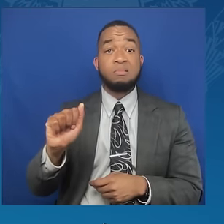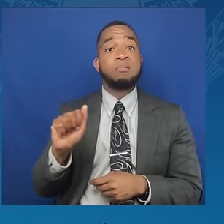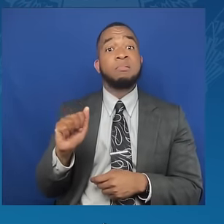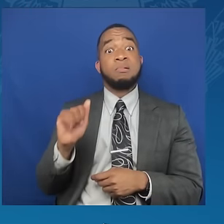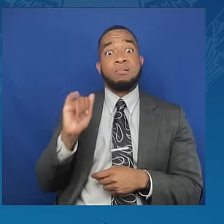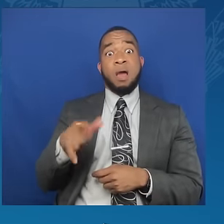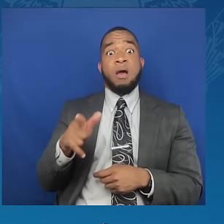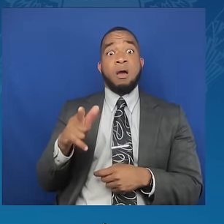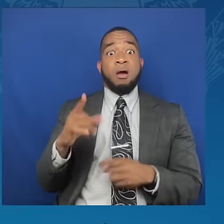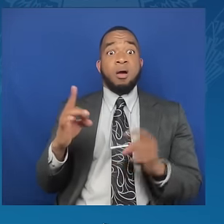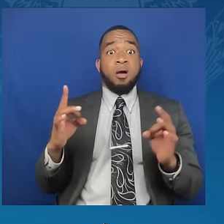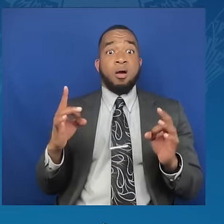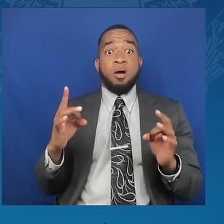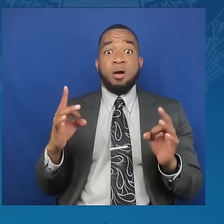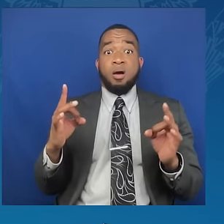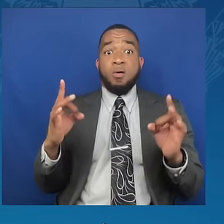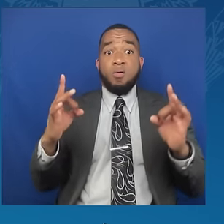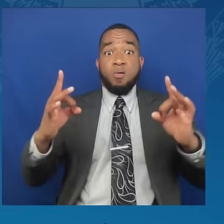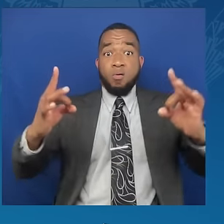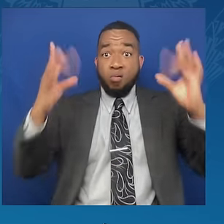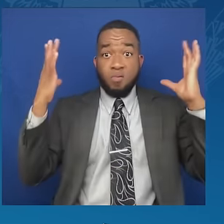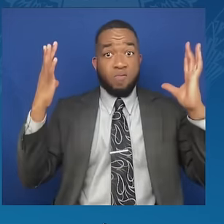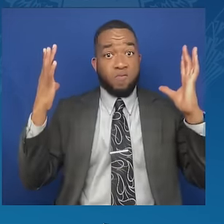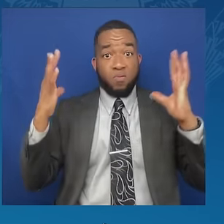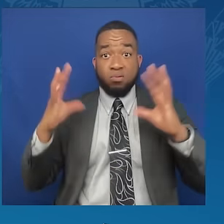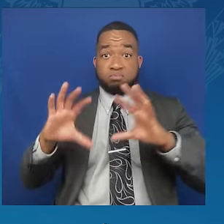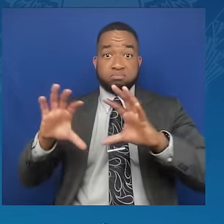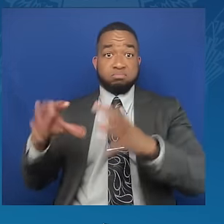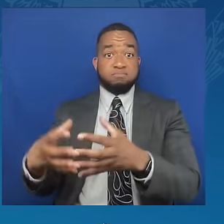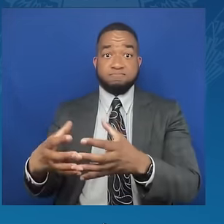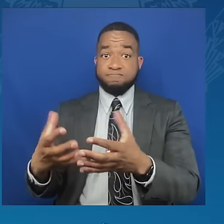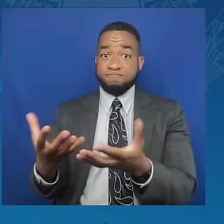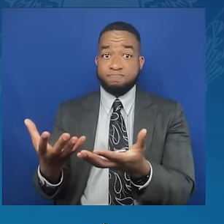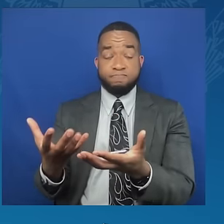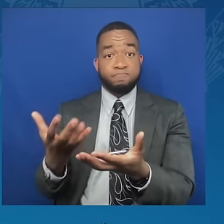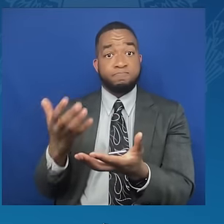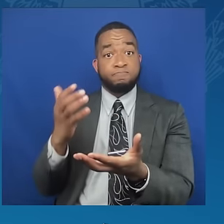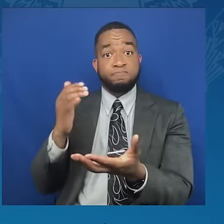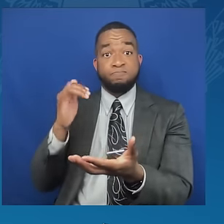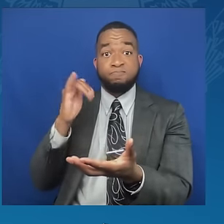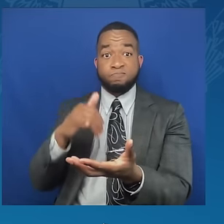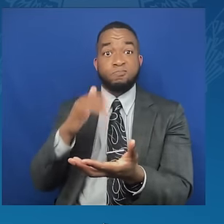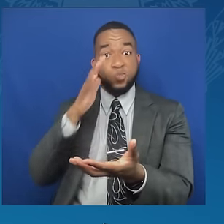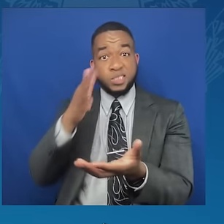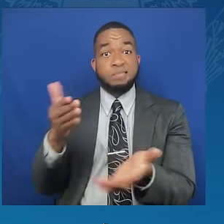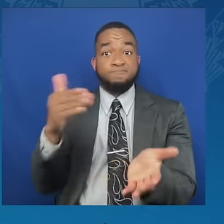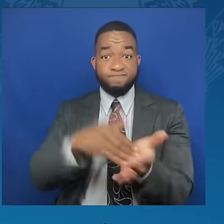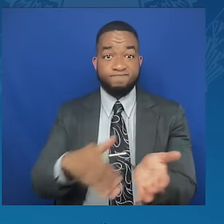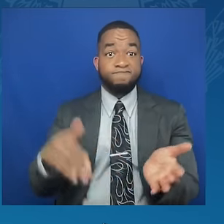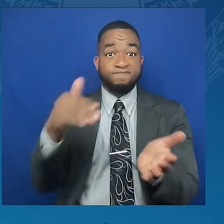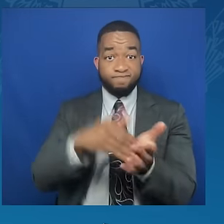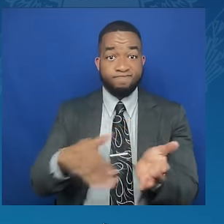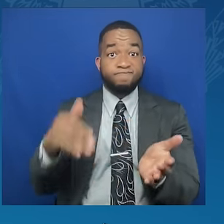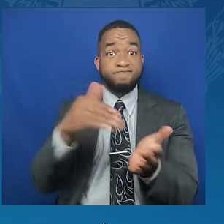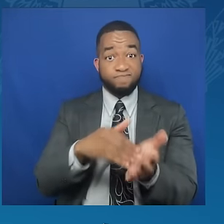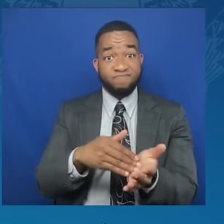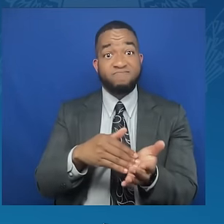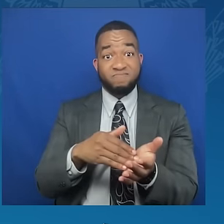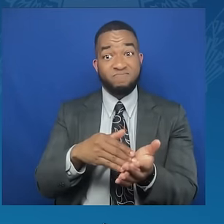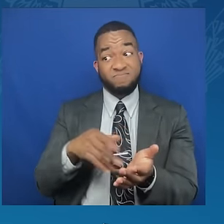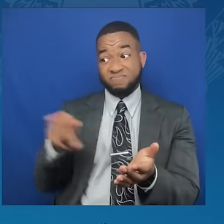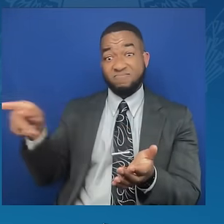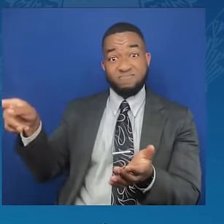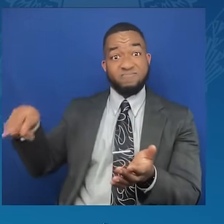to repeat October 7th again and again until Israel is annihilated. Hamas has shown